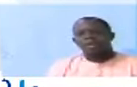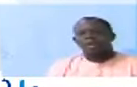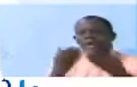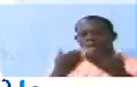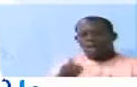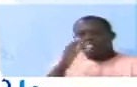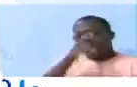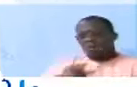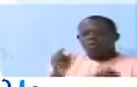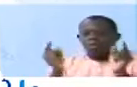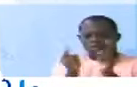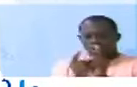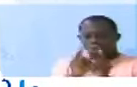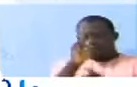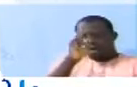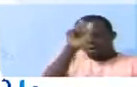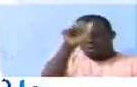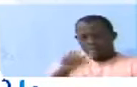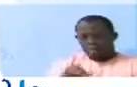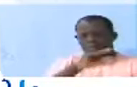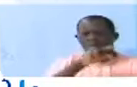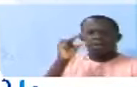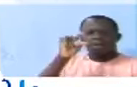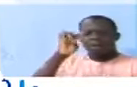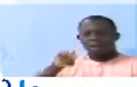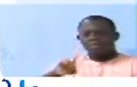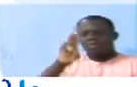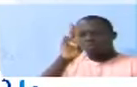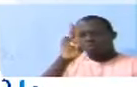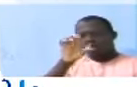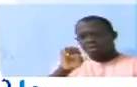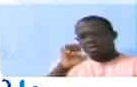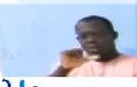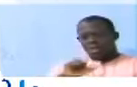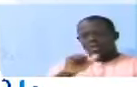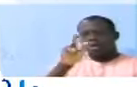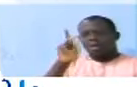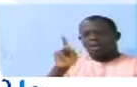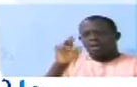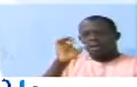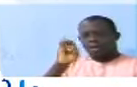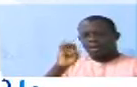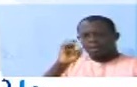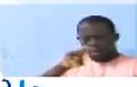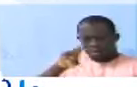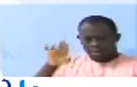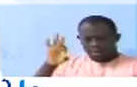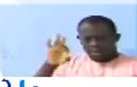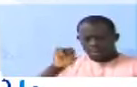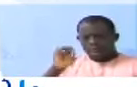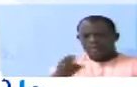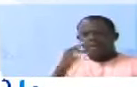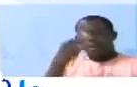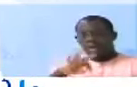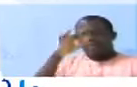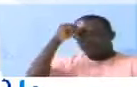then we met with one person called Musa Kinte. If I can remember, well, that's